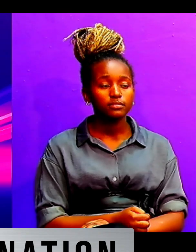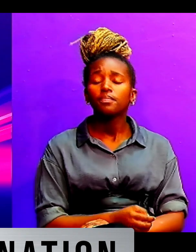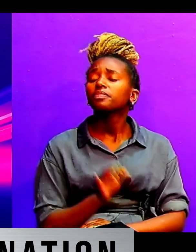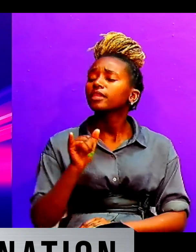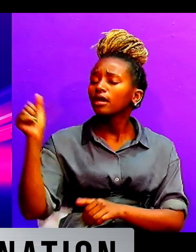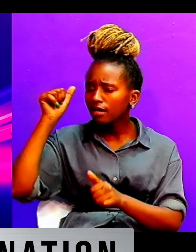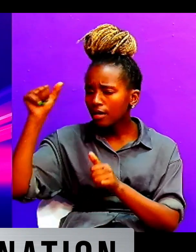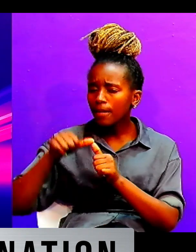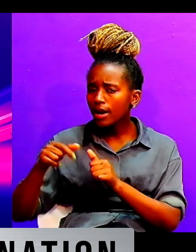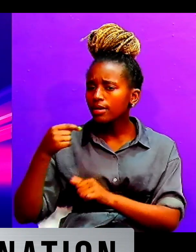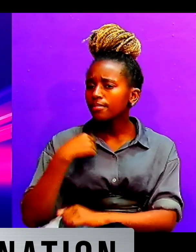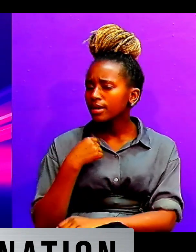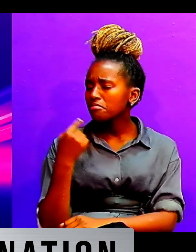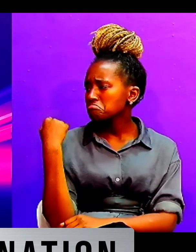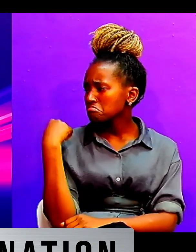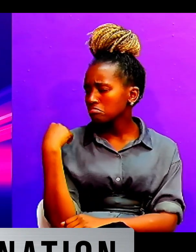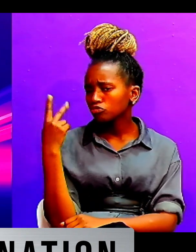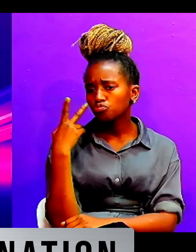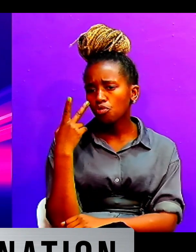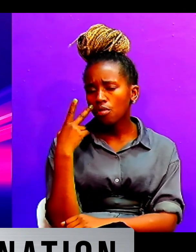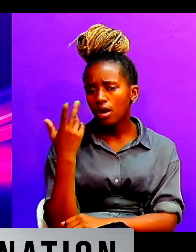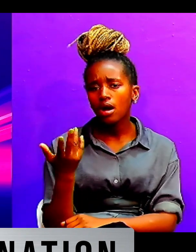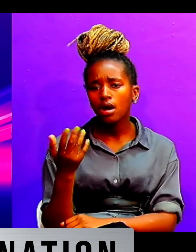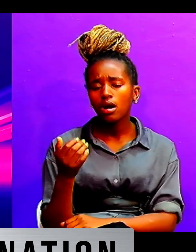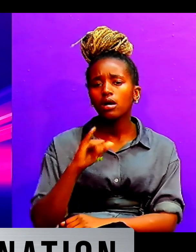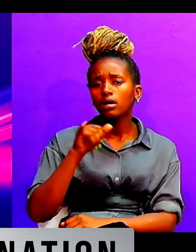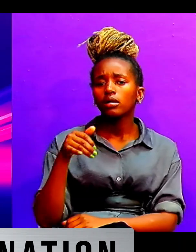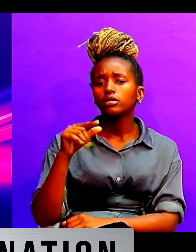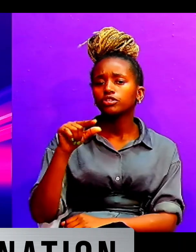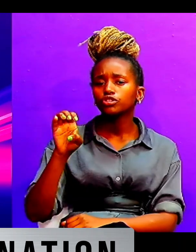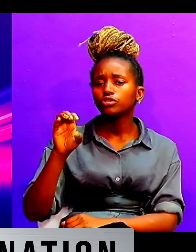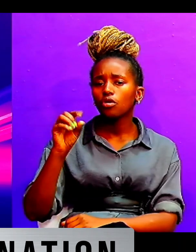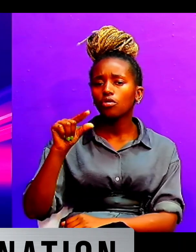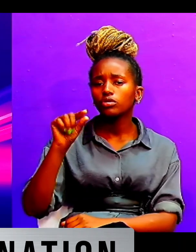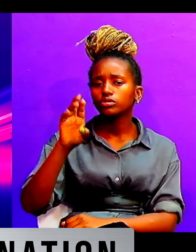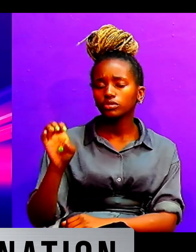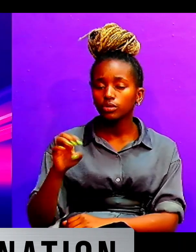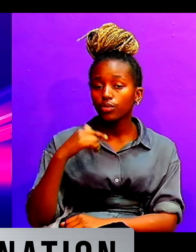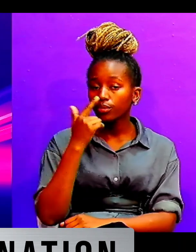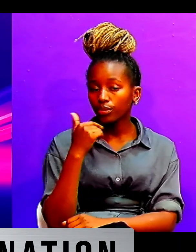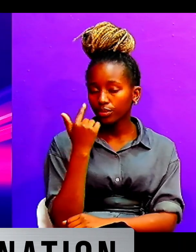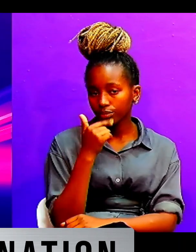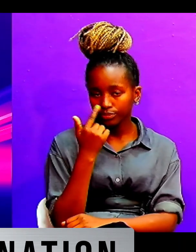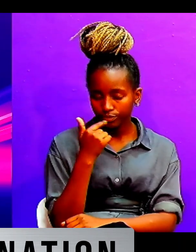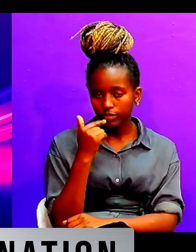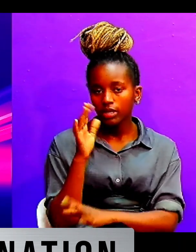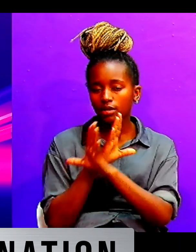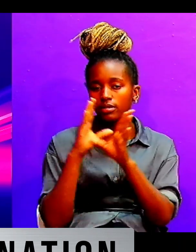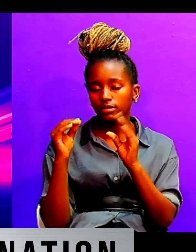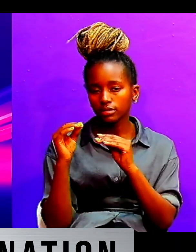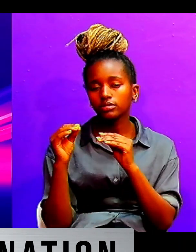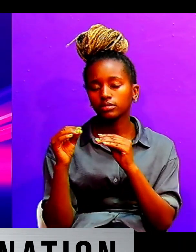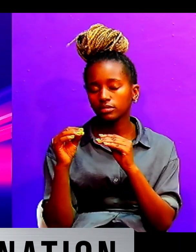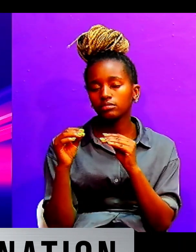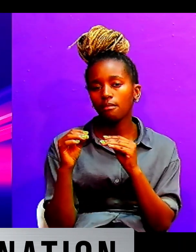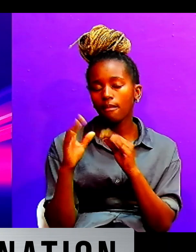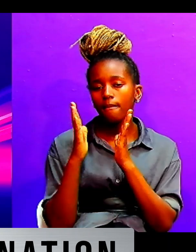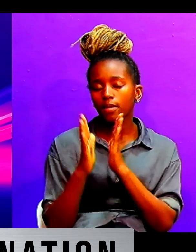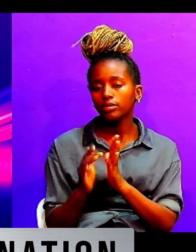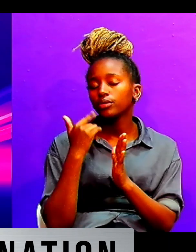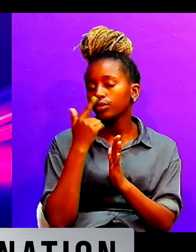reminds me. The other week, I had George Lushiri, the presidential candidate for 2002